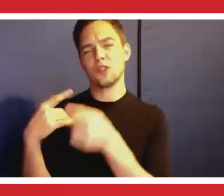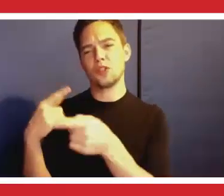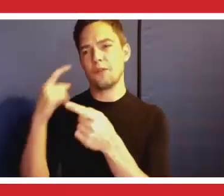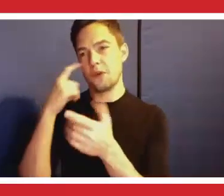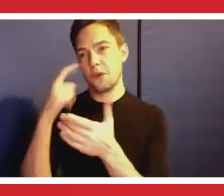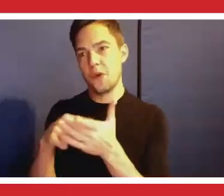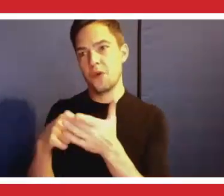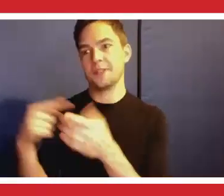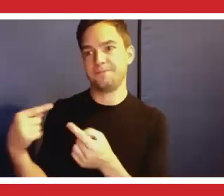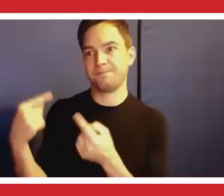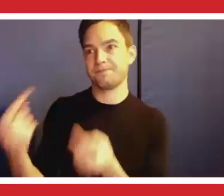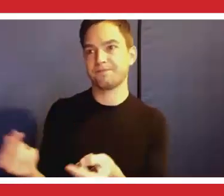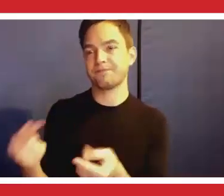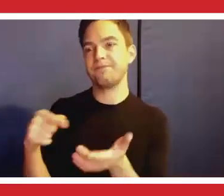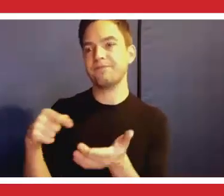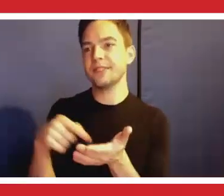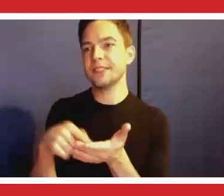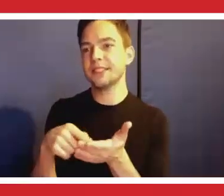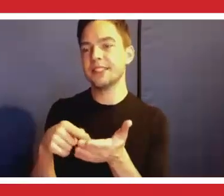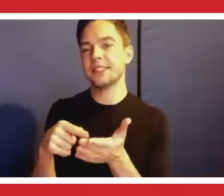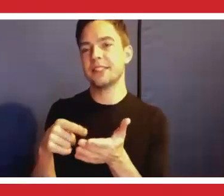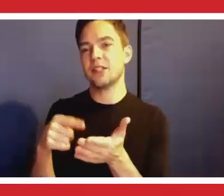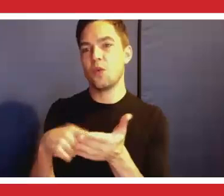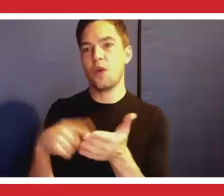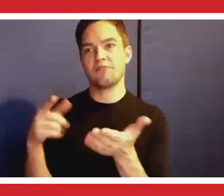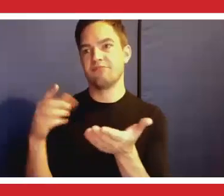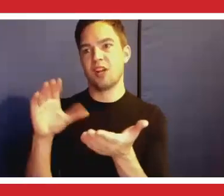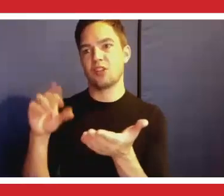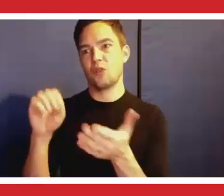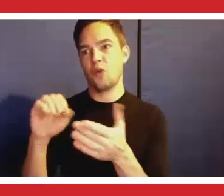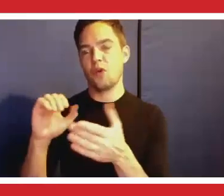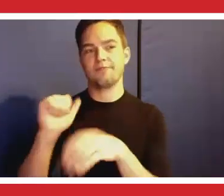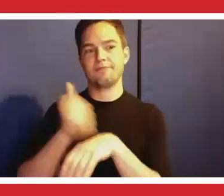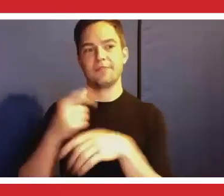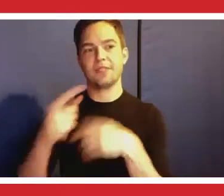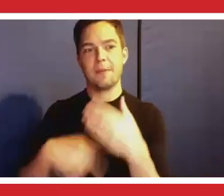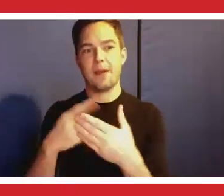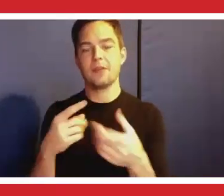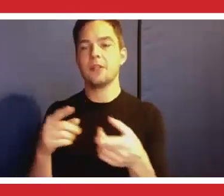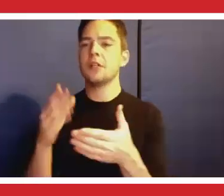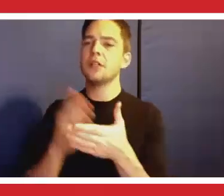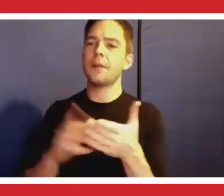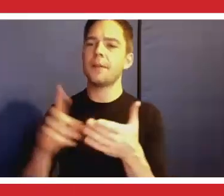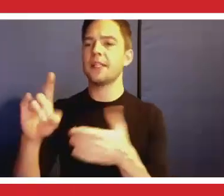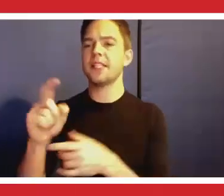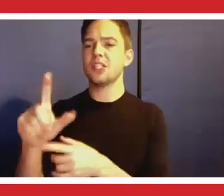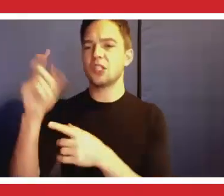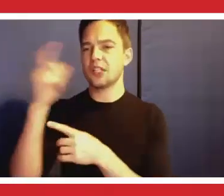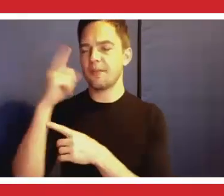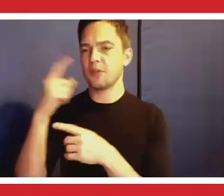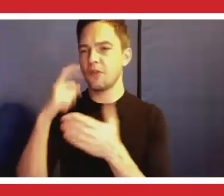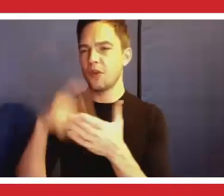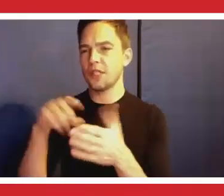you know, as this is what our core topic is about? So what are the trends in digital governments you're seeing in Estonia?